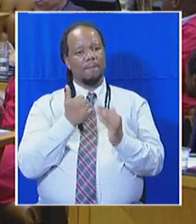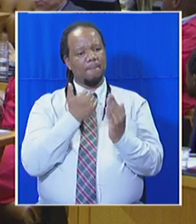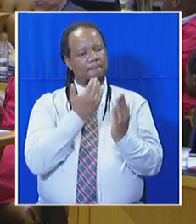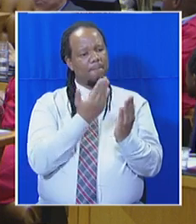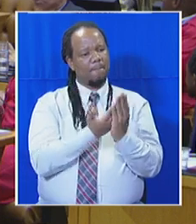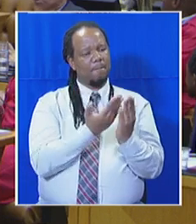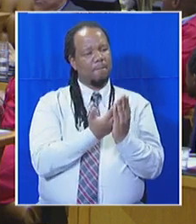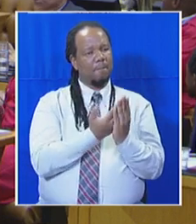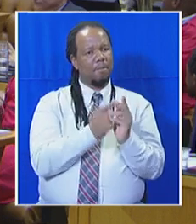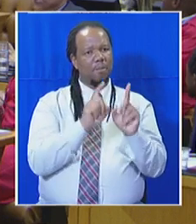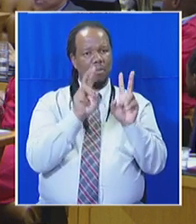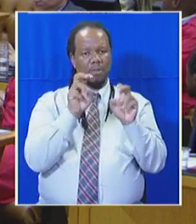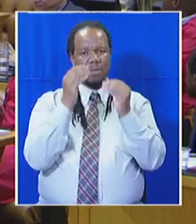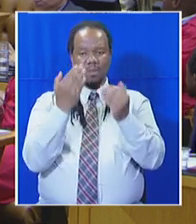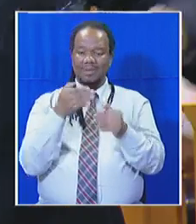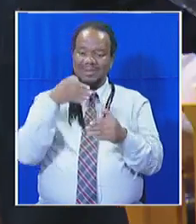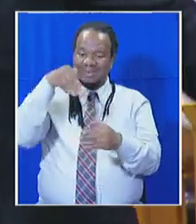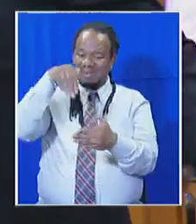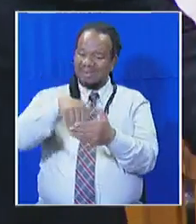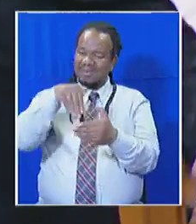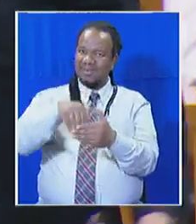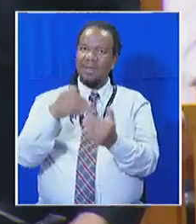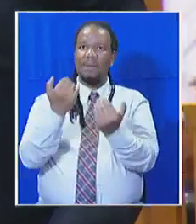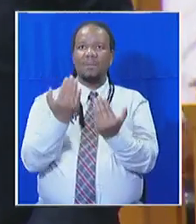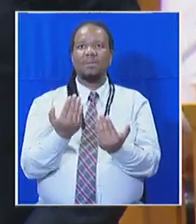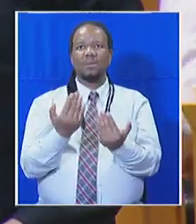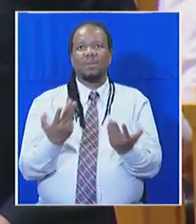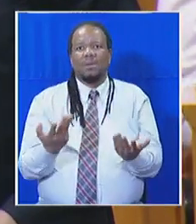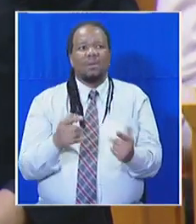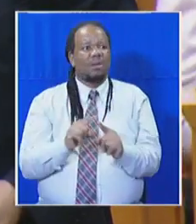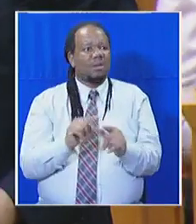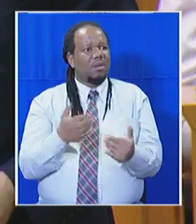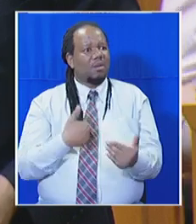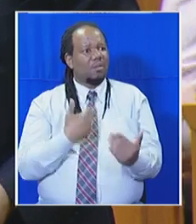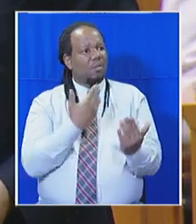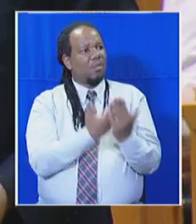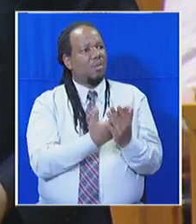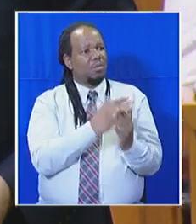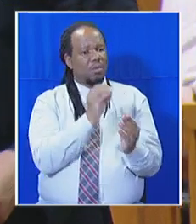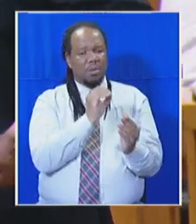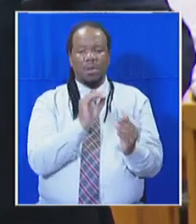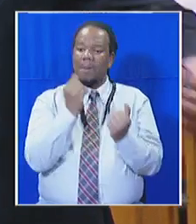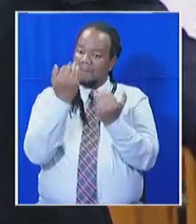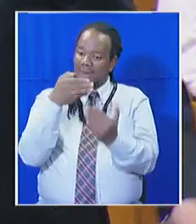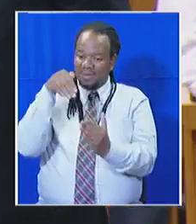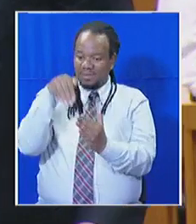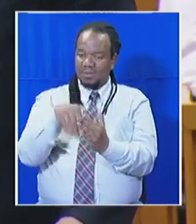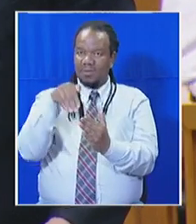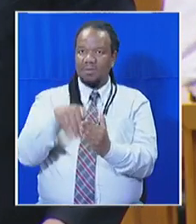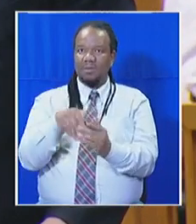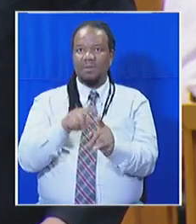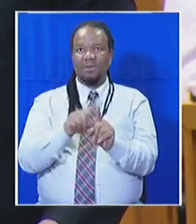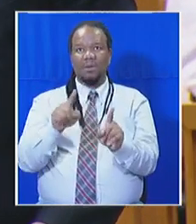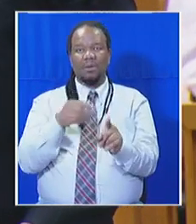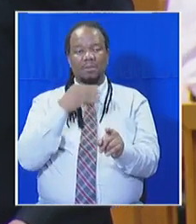budget item. It's in the budget. We can't, what kind of substantive motion can you bring on a budget line item? That would make a mockery of the